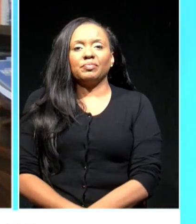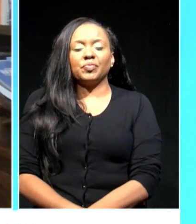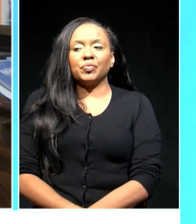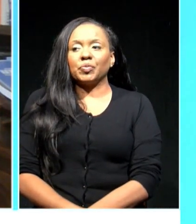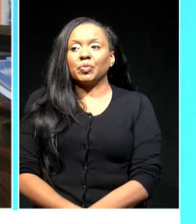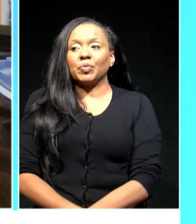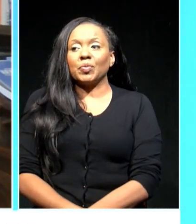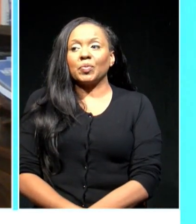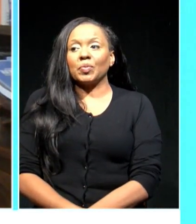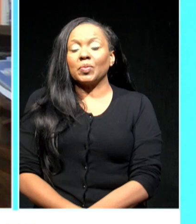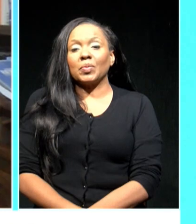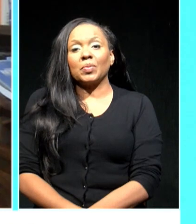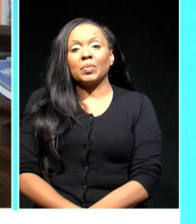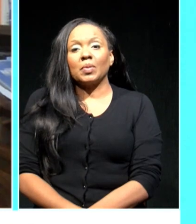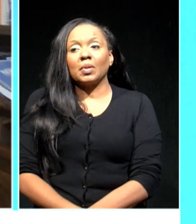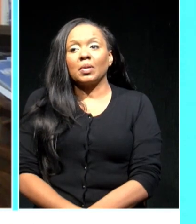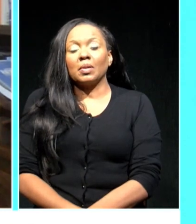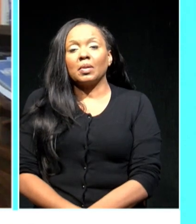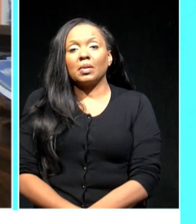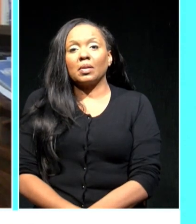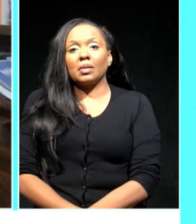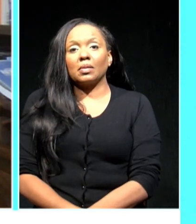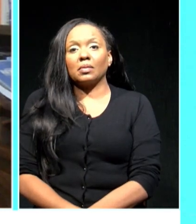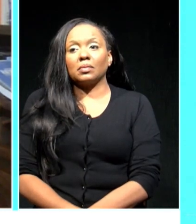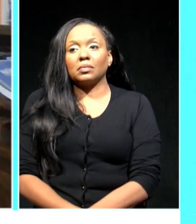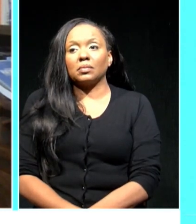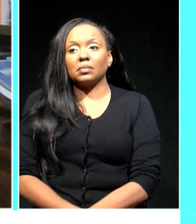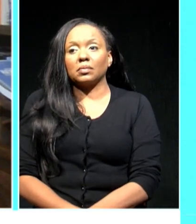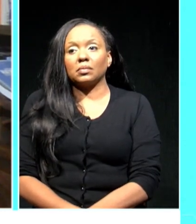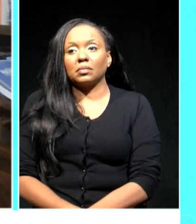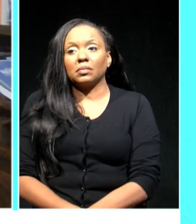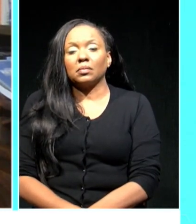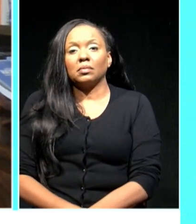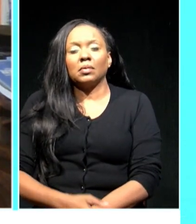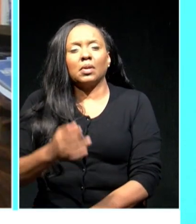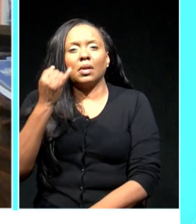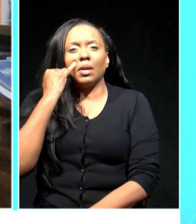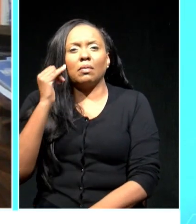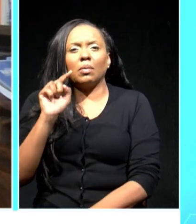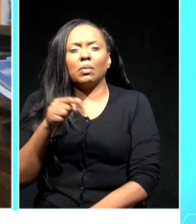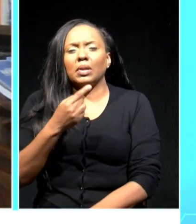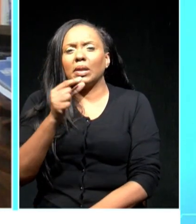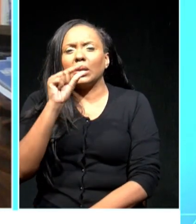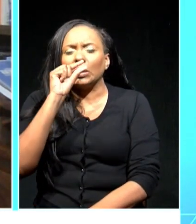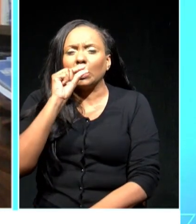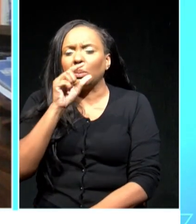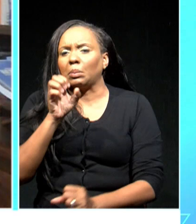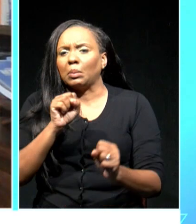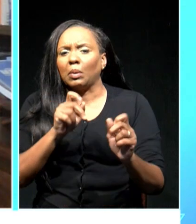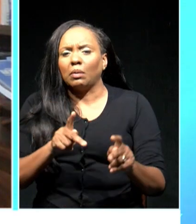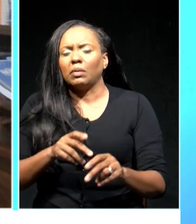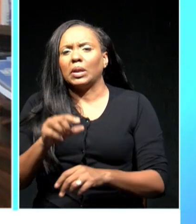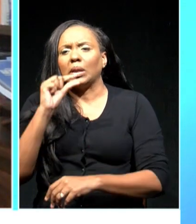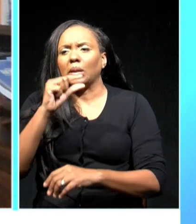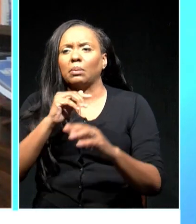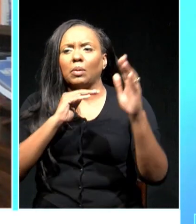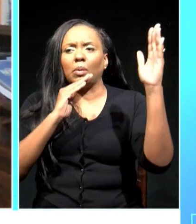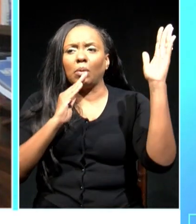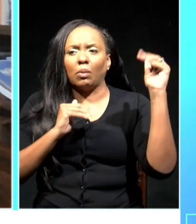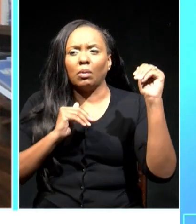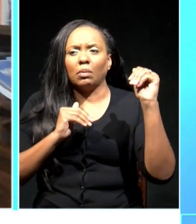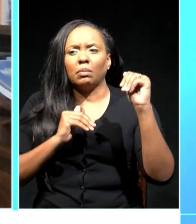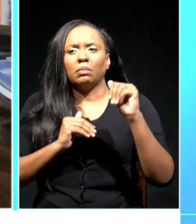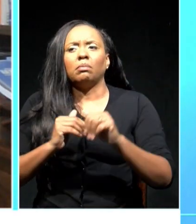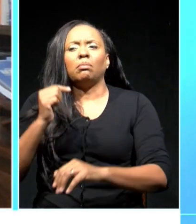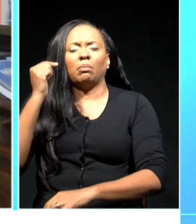even a modicum of opportunity and of hope for the Democratic Labour Party, it would have been that they would be able to